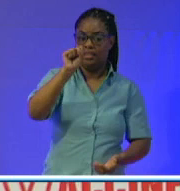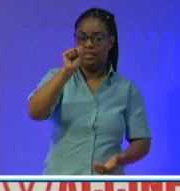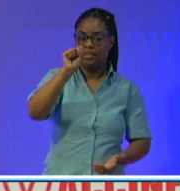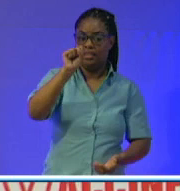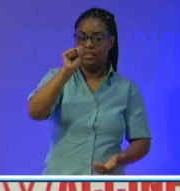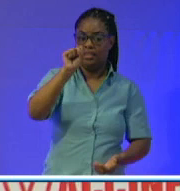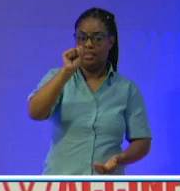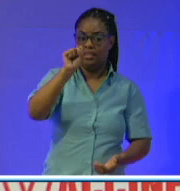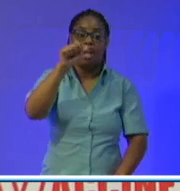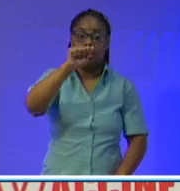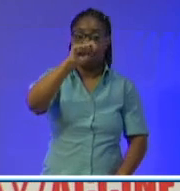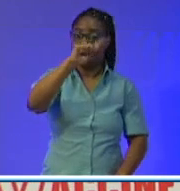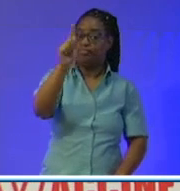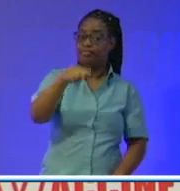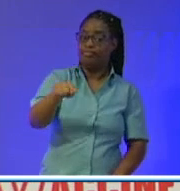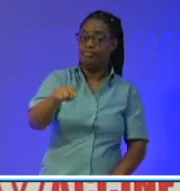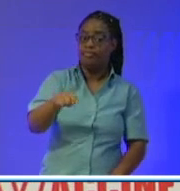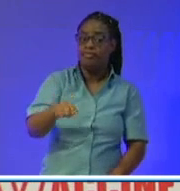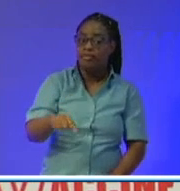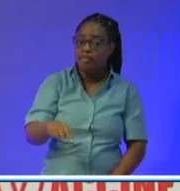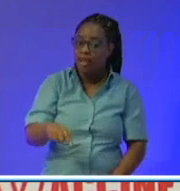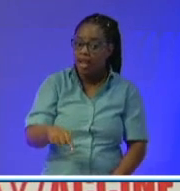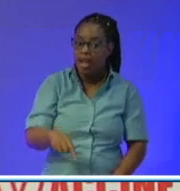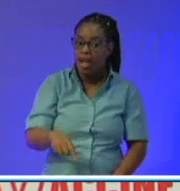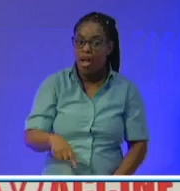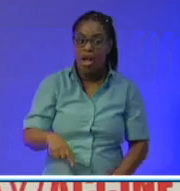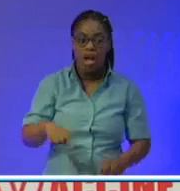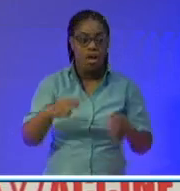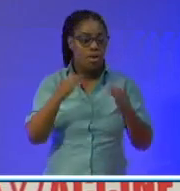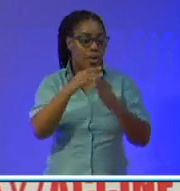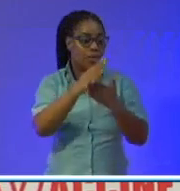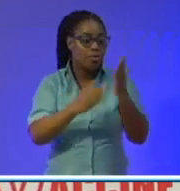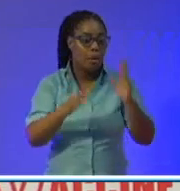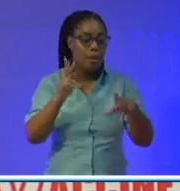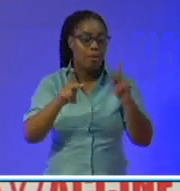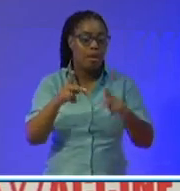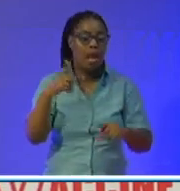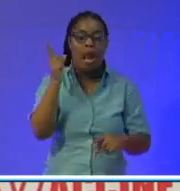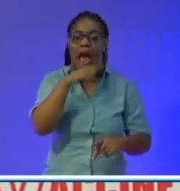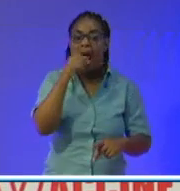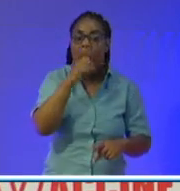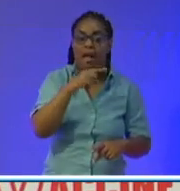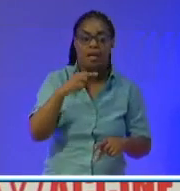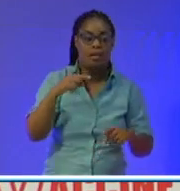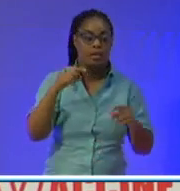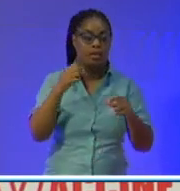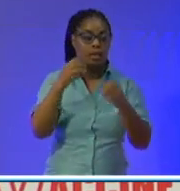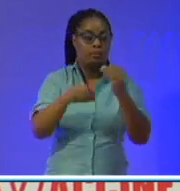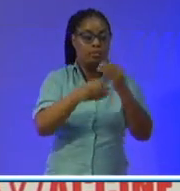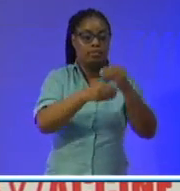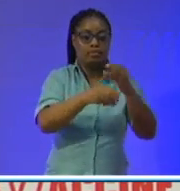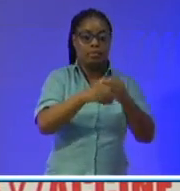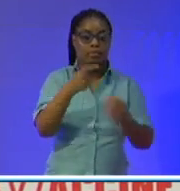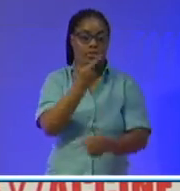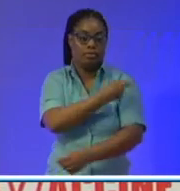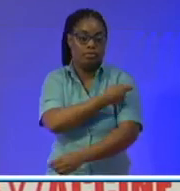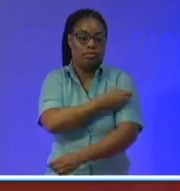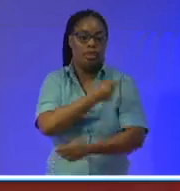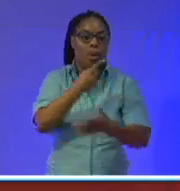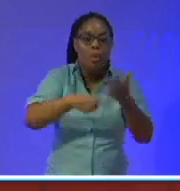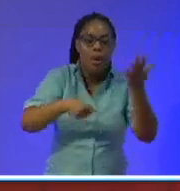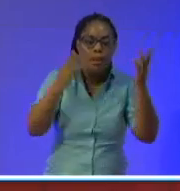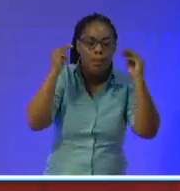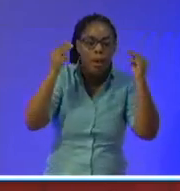their choosing. What is the ministry doing to address this? And is there any legal repercussions? Okay,